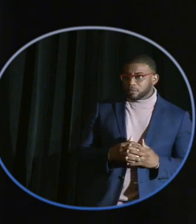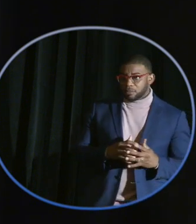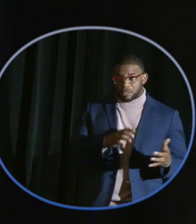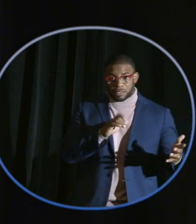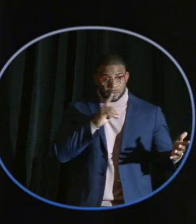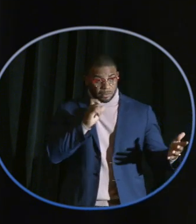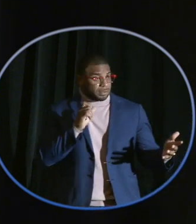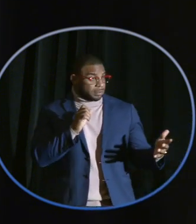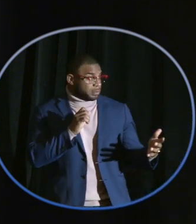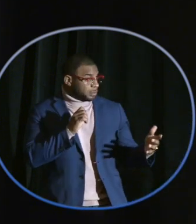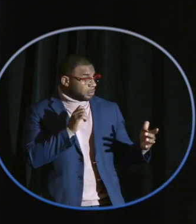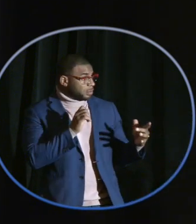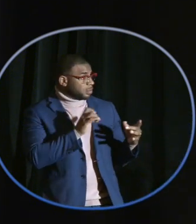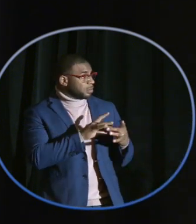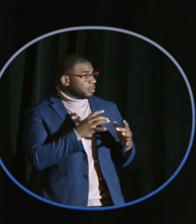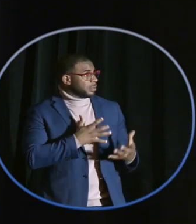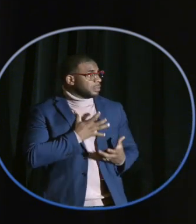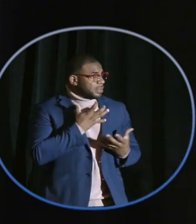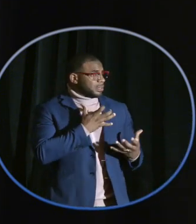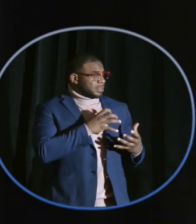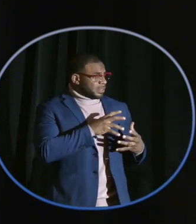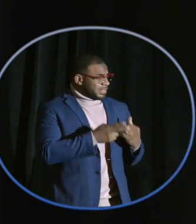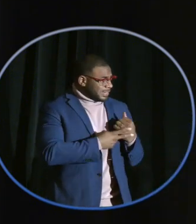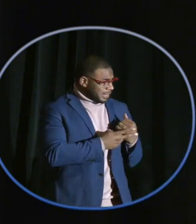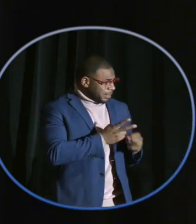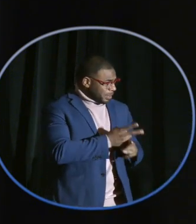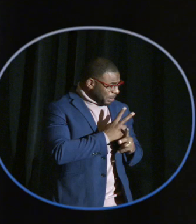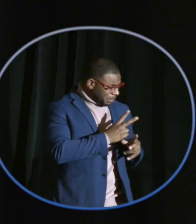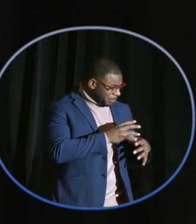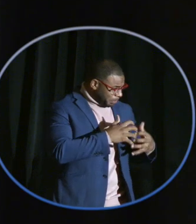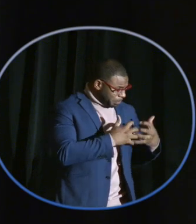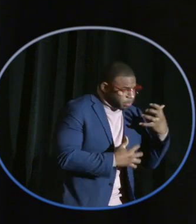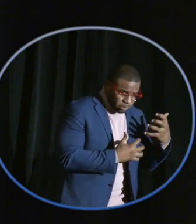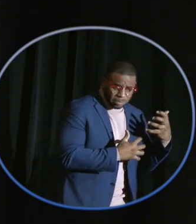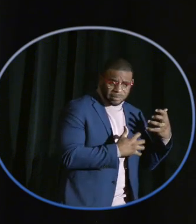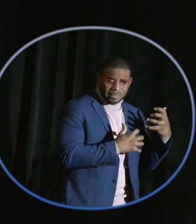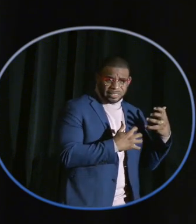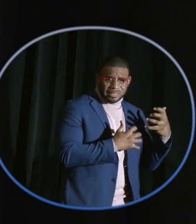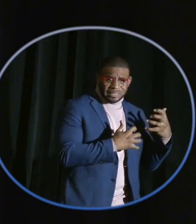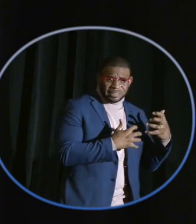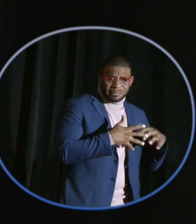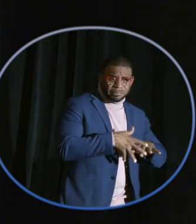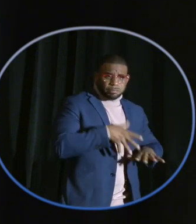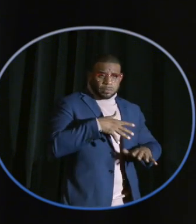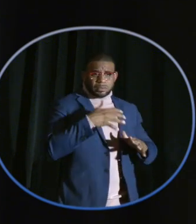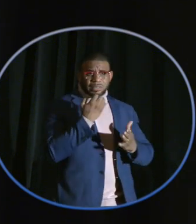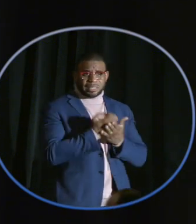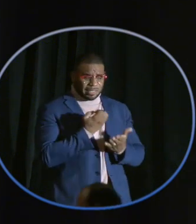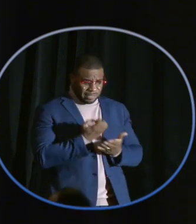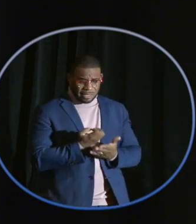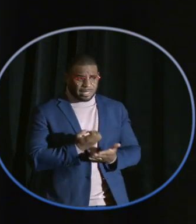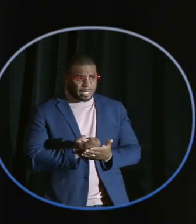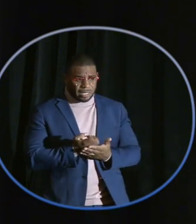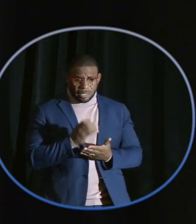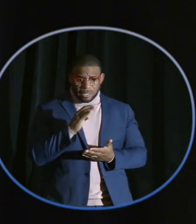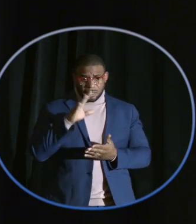There was a savings and loan crisis that had upended the economy. Bill Clinton had